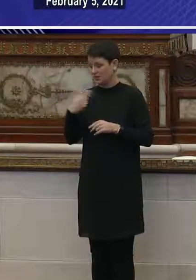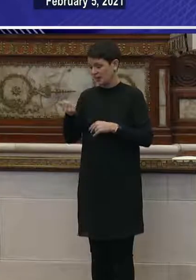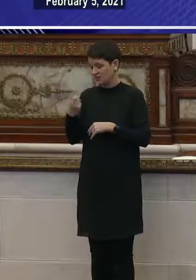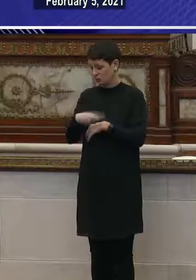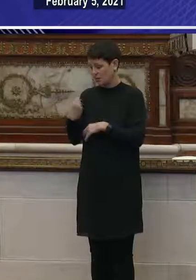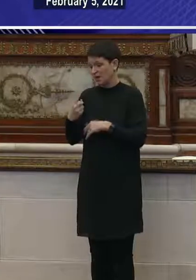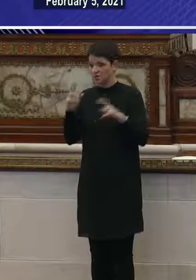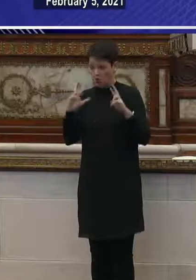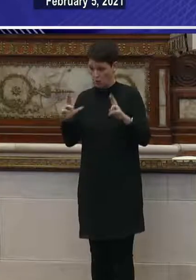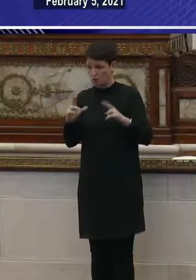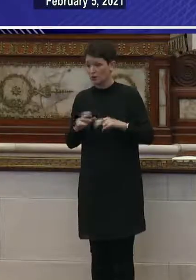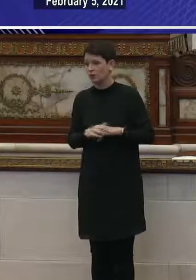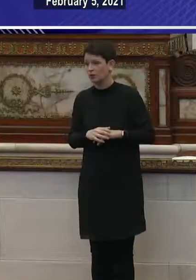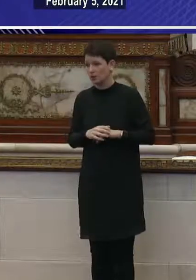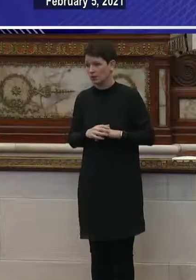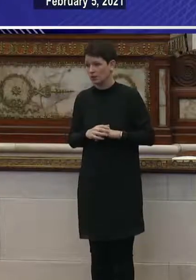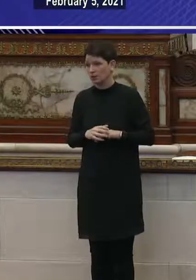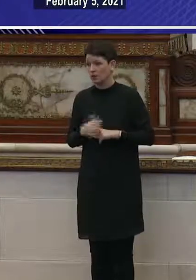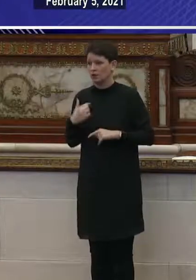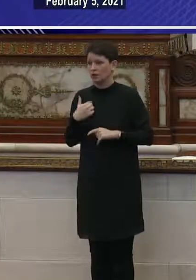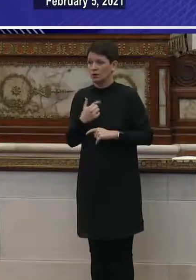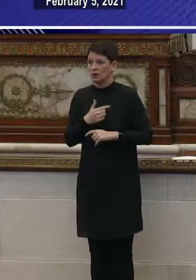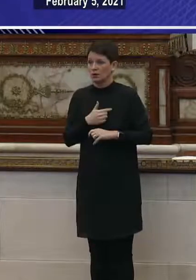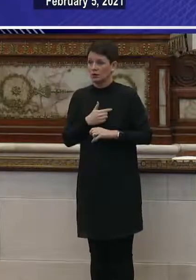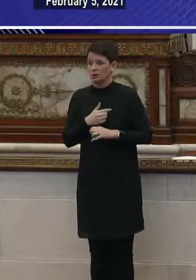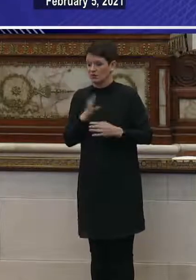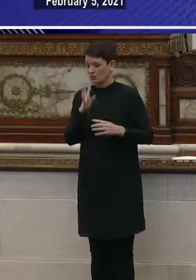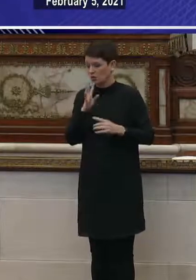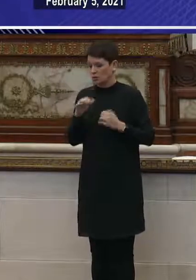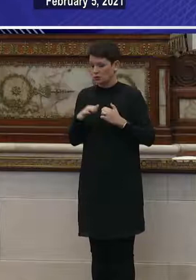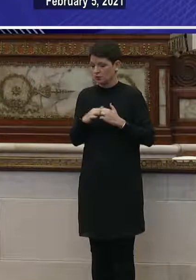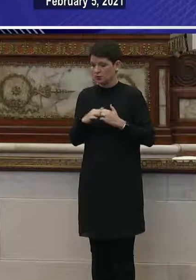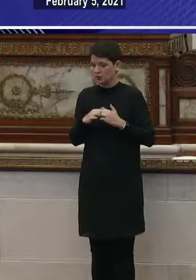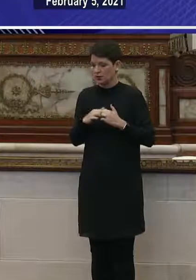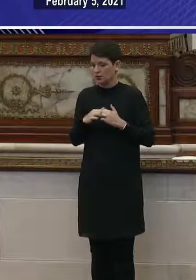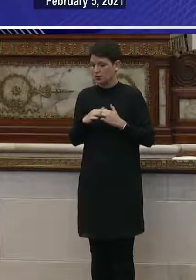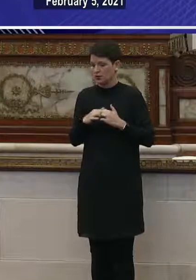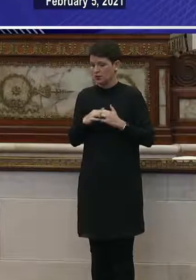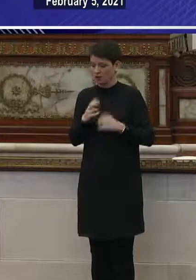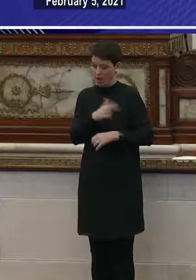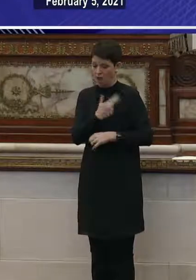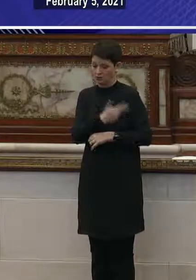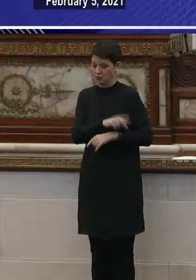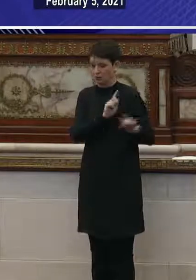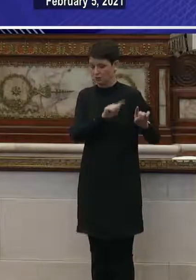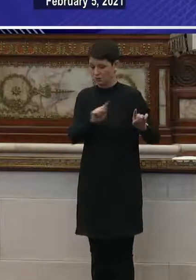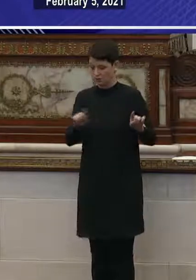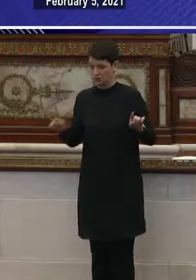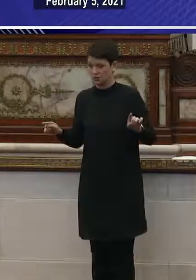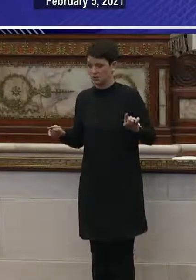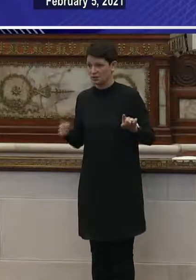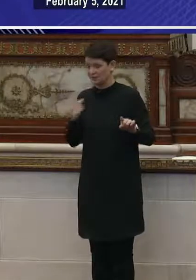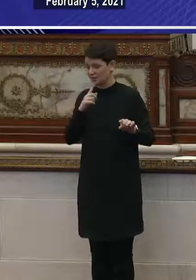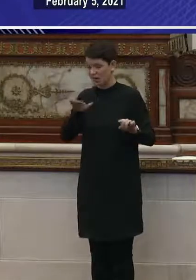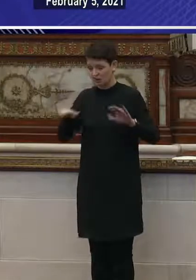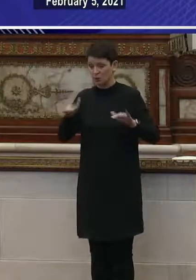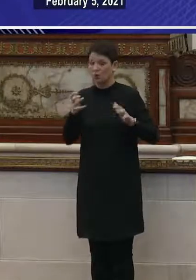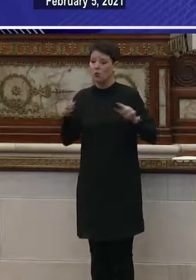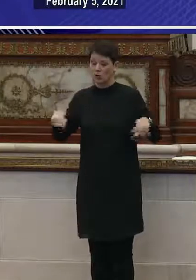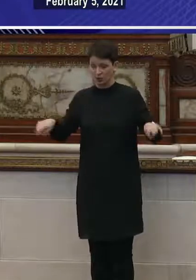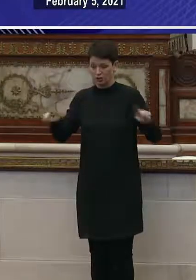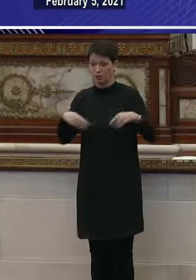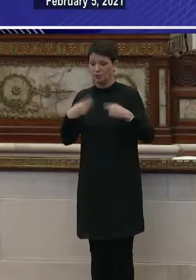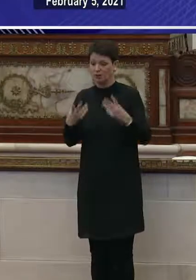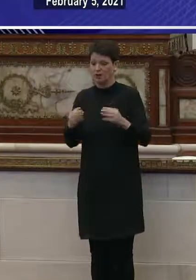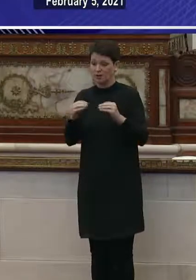days. We have talked to the hospitals and said, we want you to